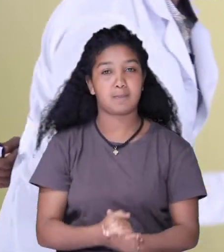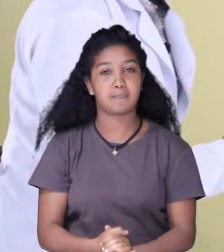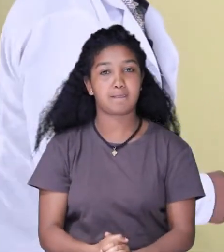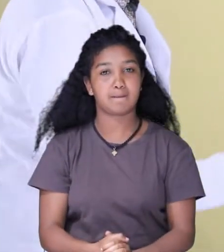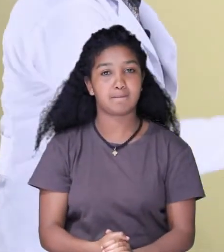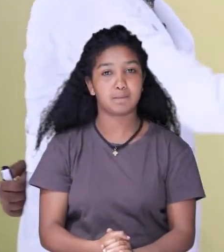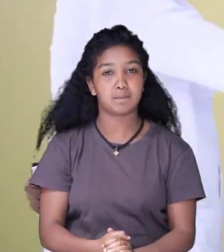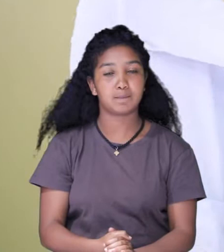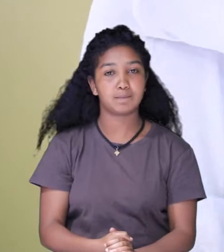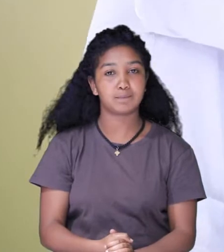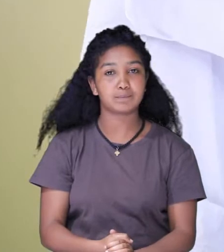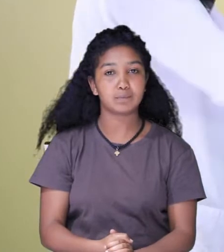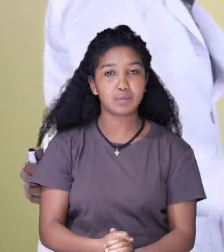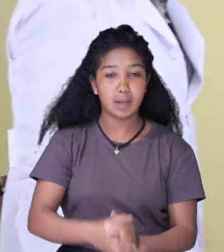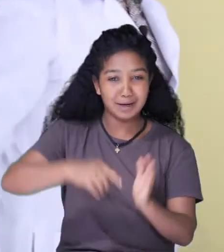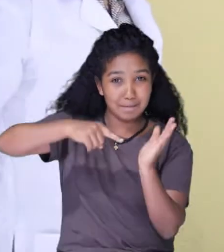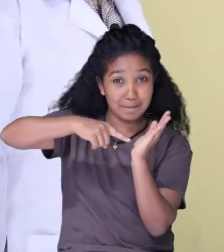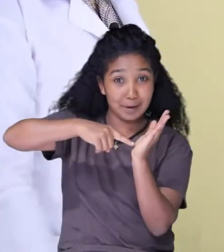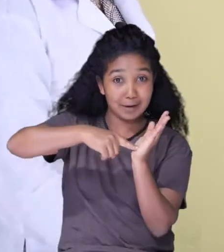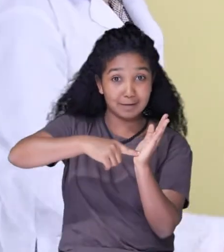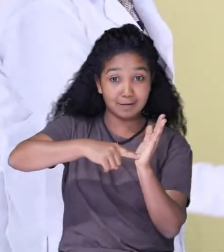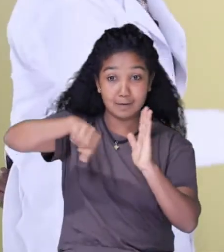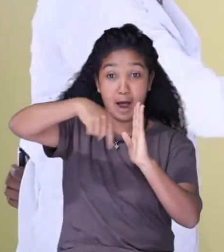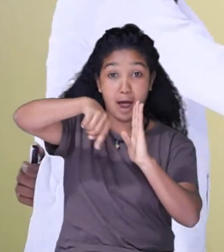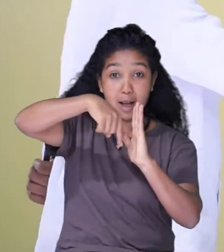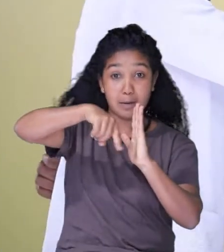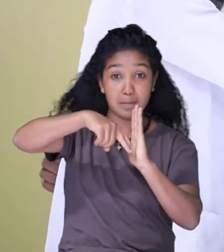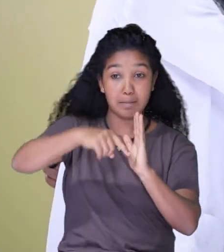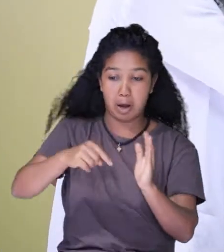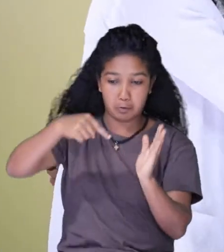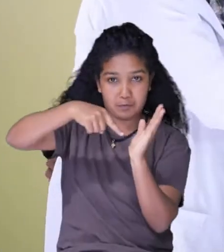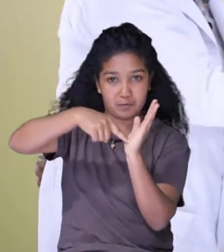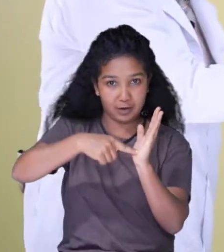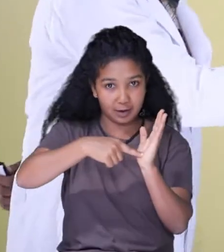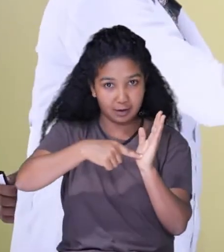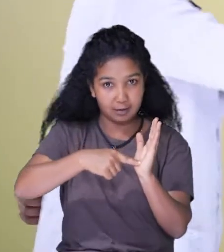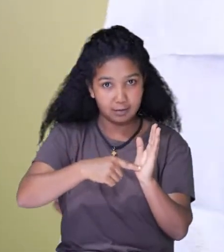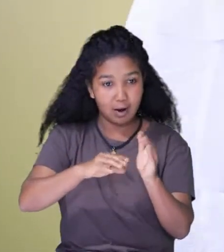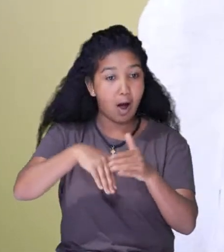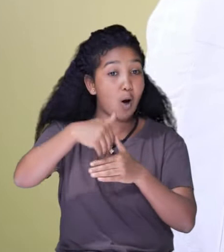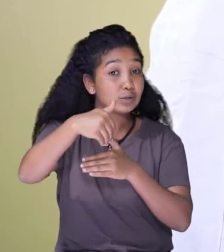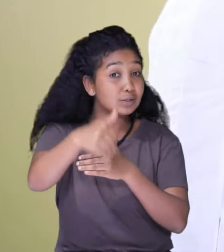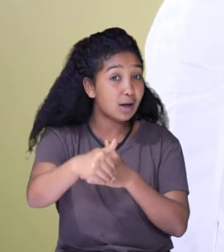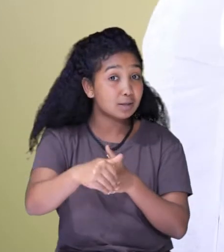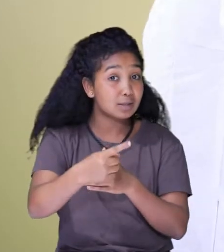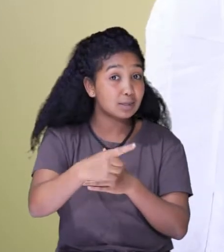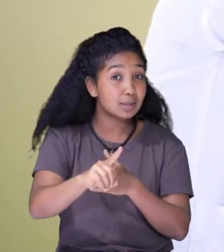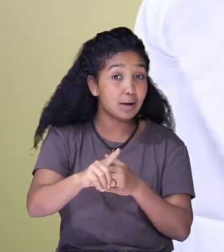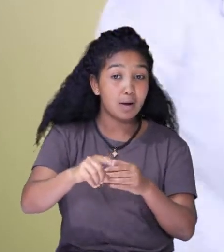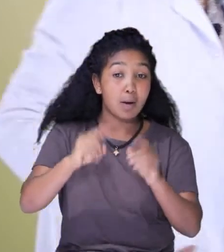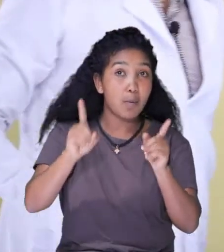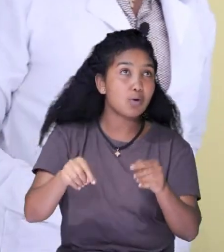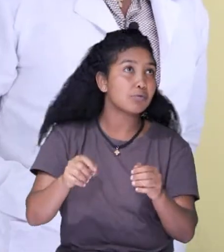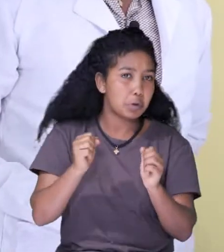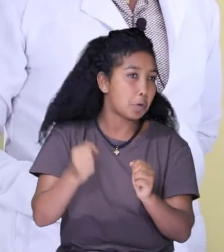water and press the alarm clock by your finger. Outside the bowl,